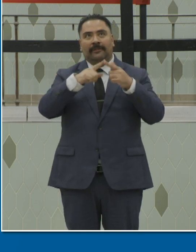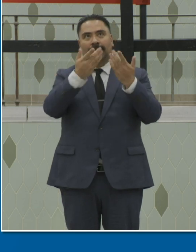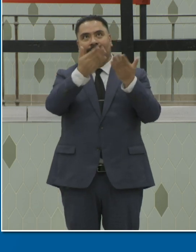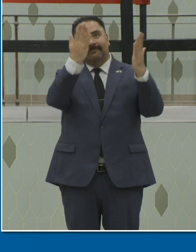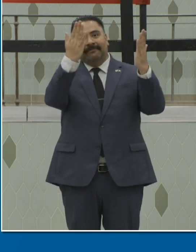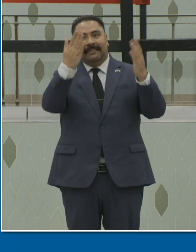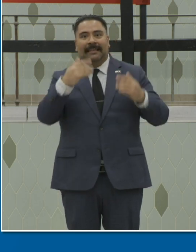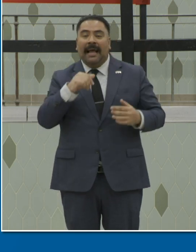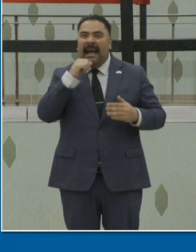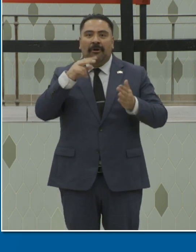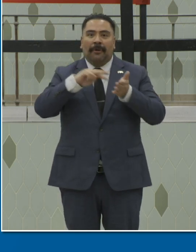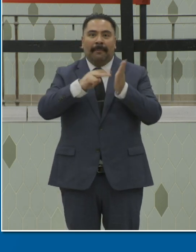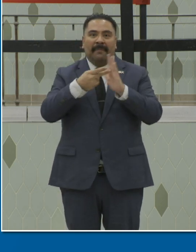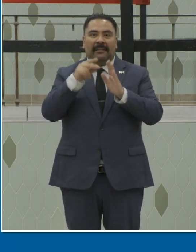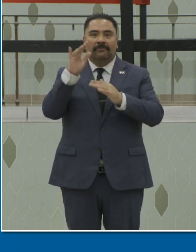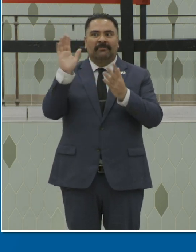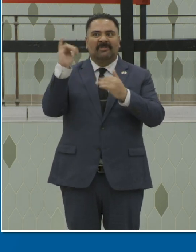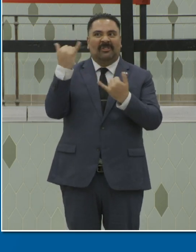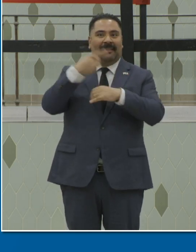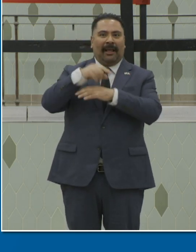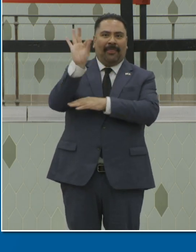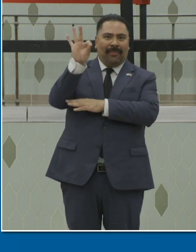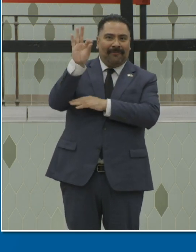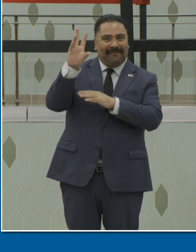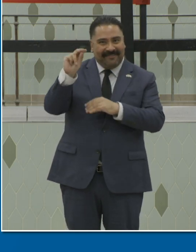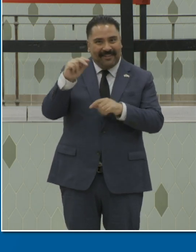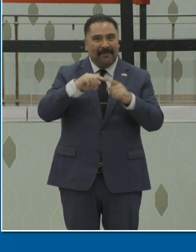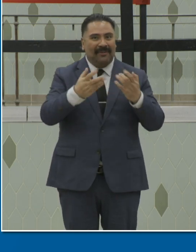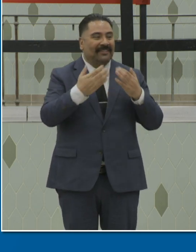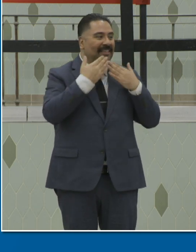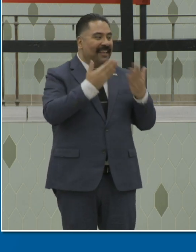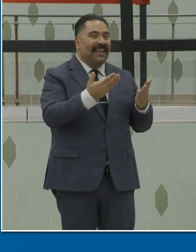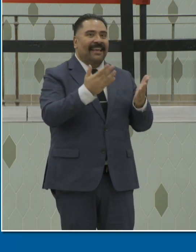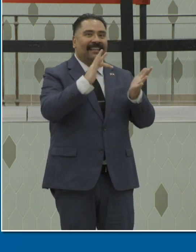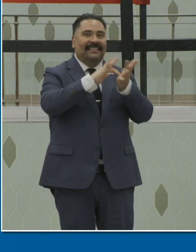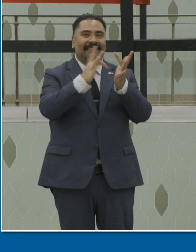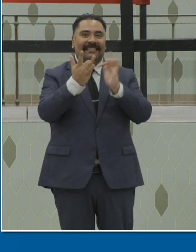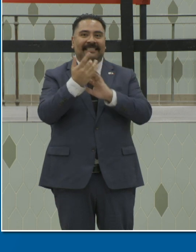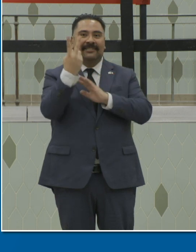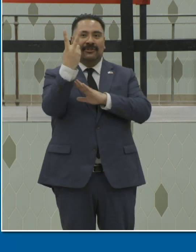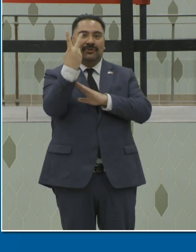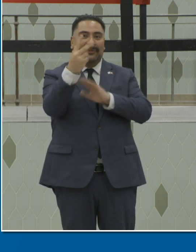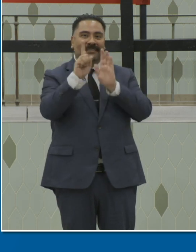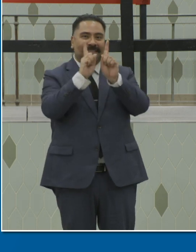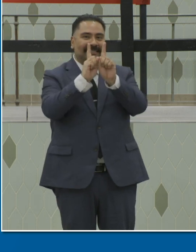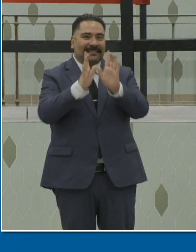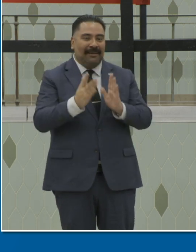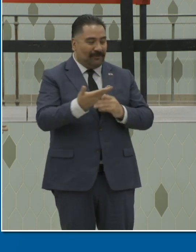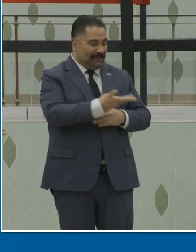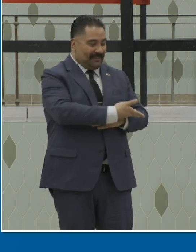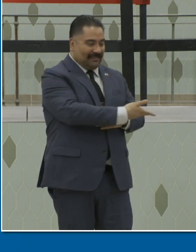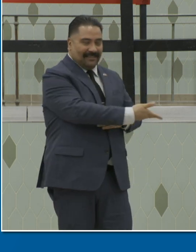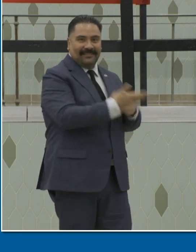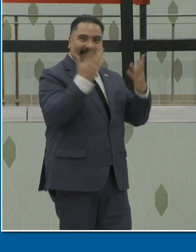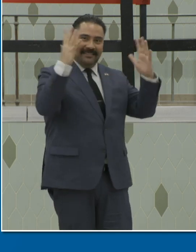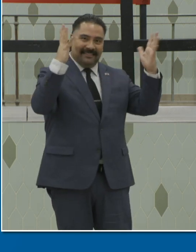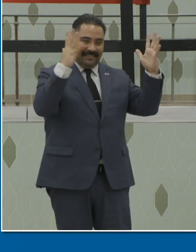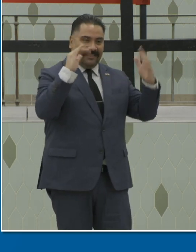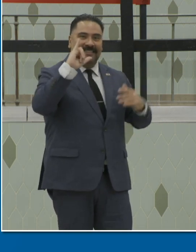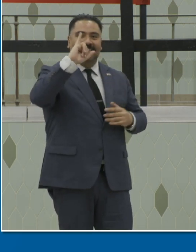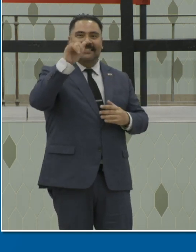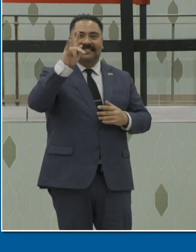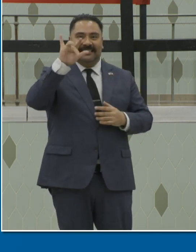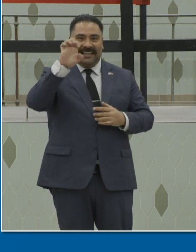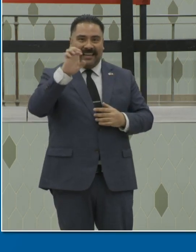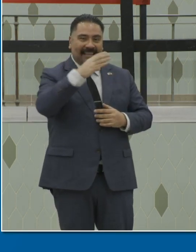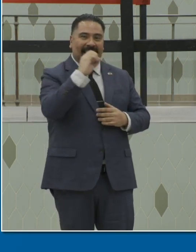I don't mean to get too preachy today, but I want to thank Jesus's two disciples. Come on, y'all, Jackie